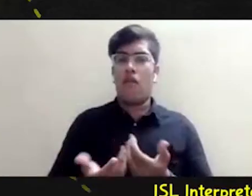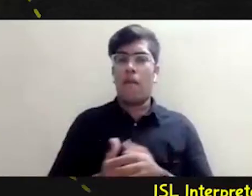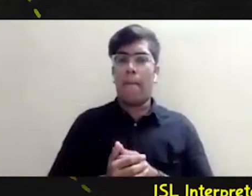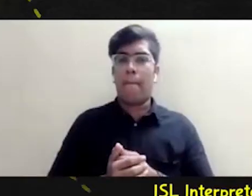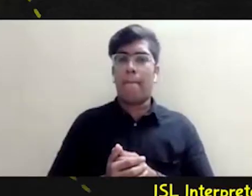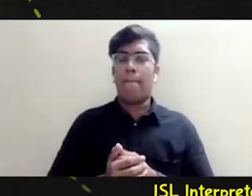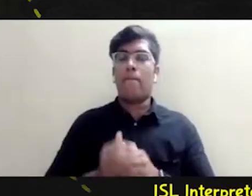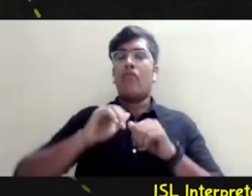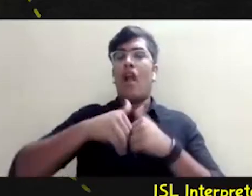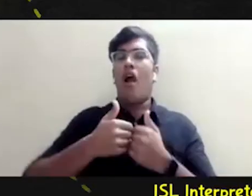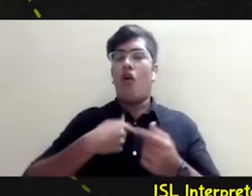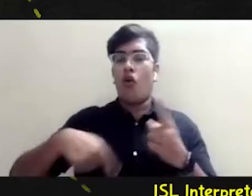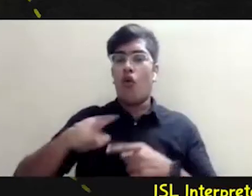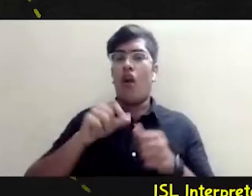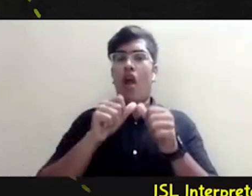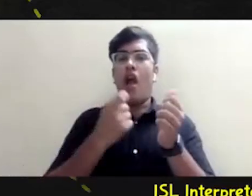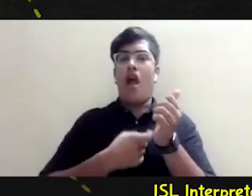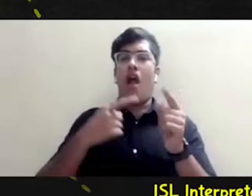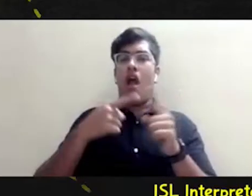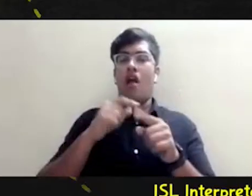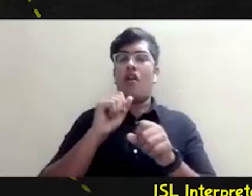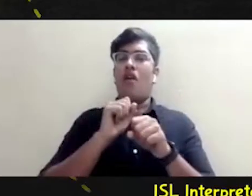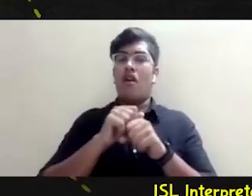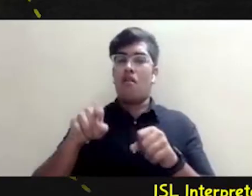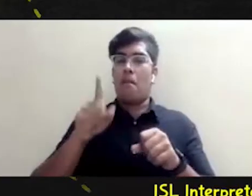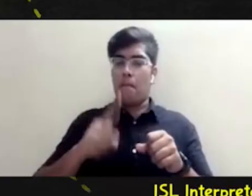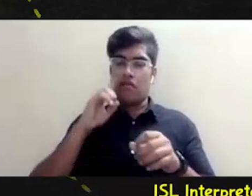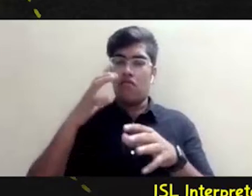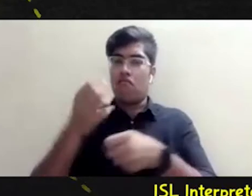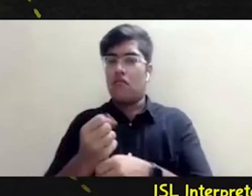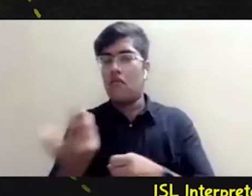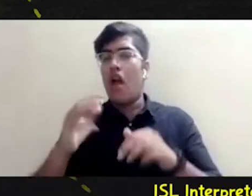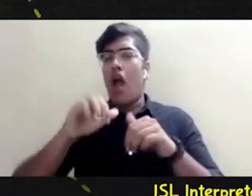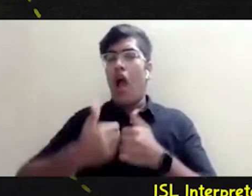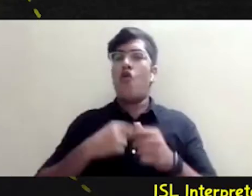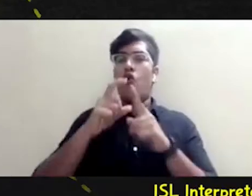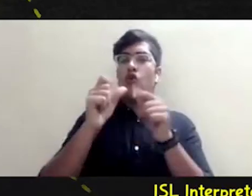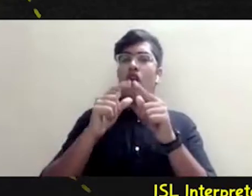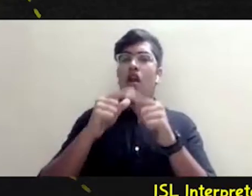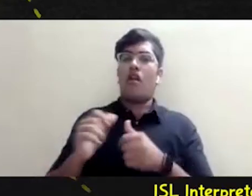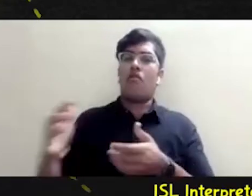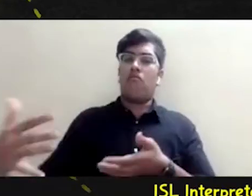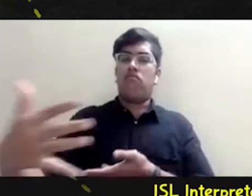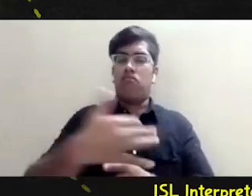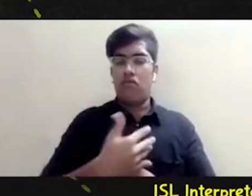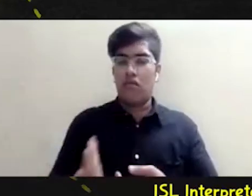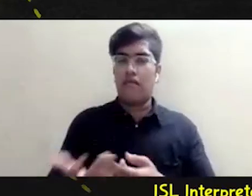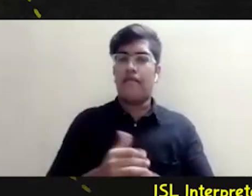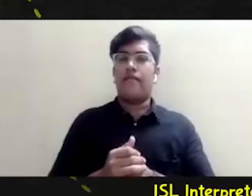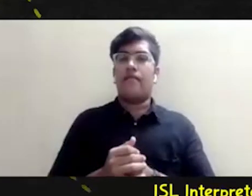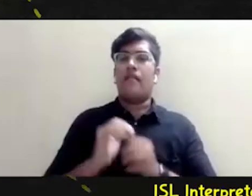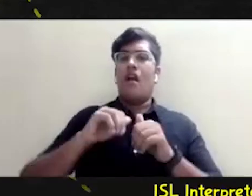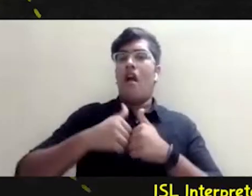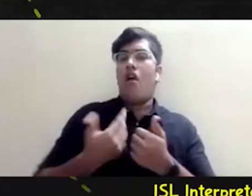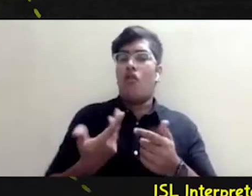art ecosystem firstly to actually be able to capture the data also. It's not just saying how can we,